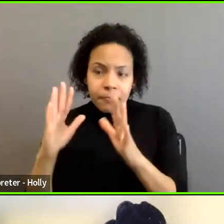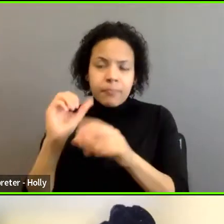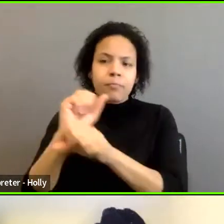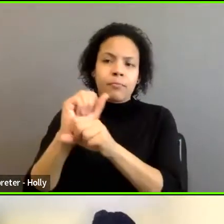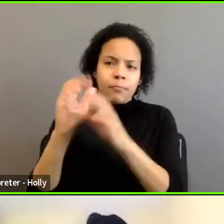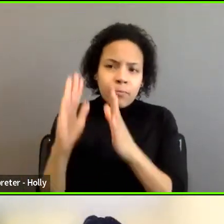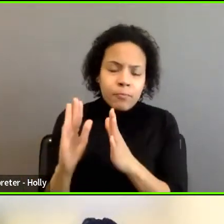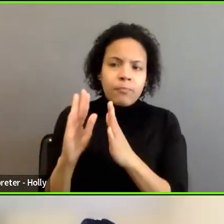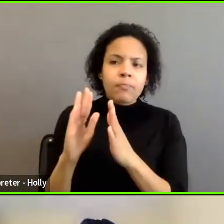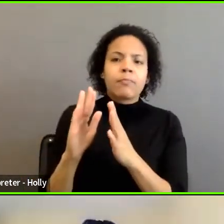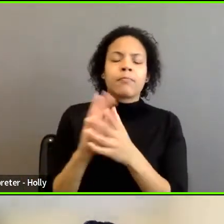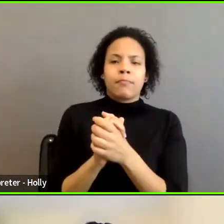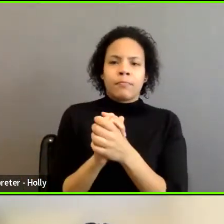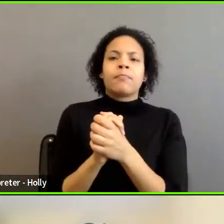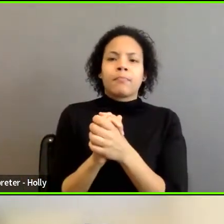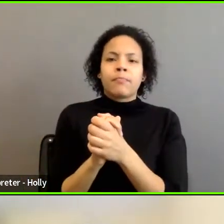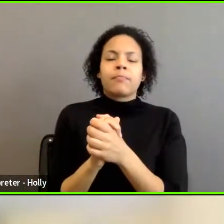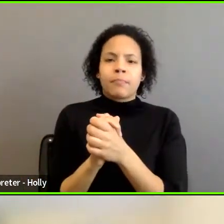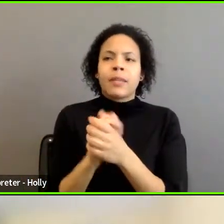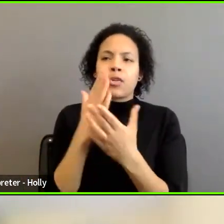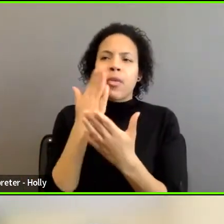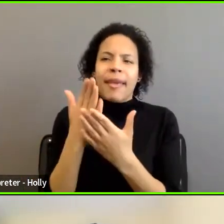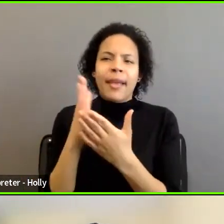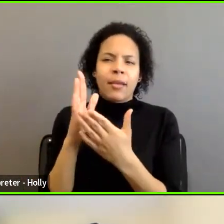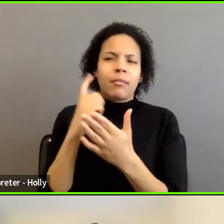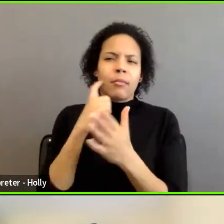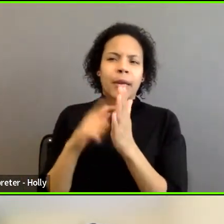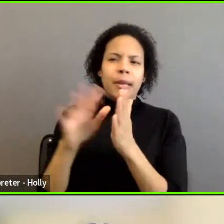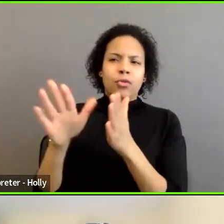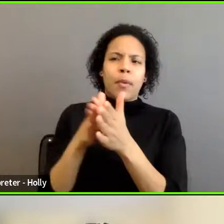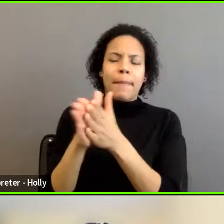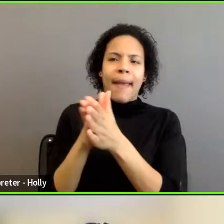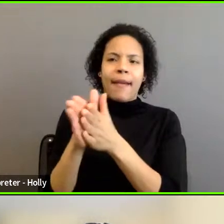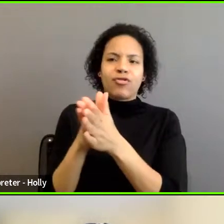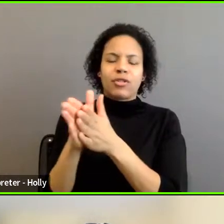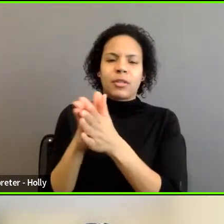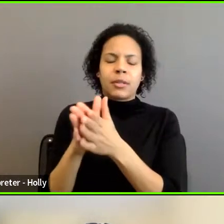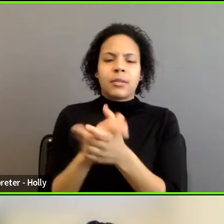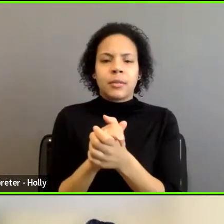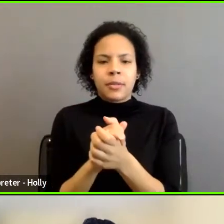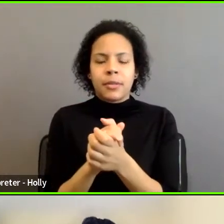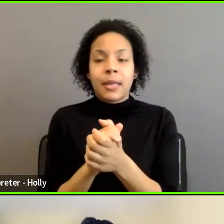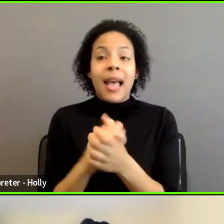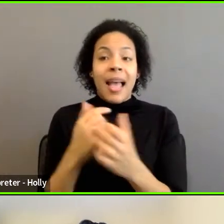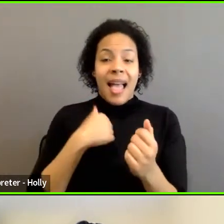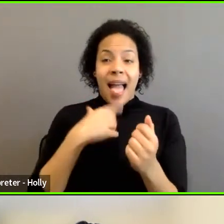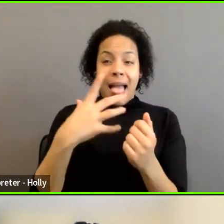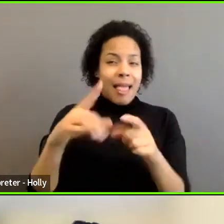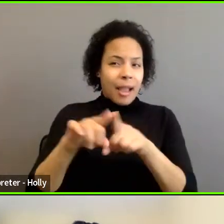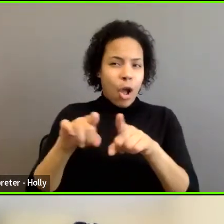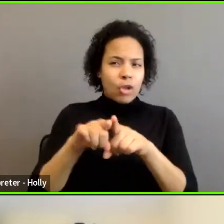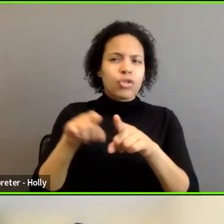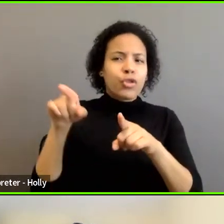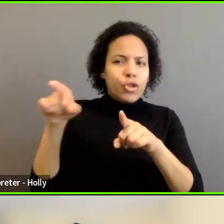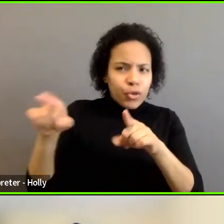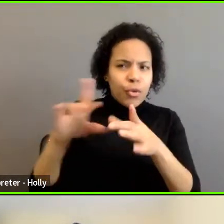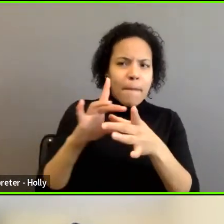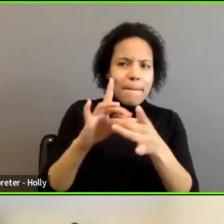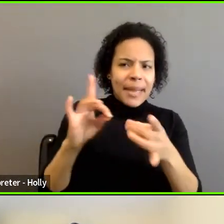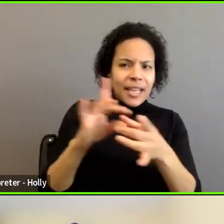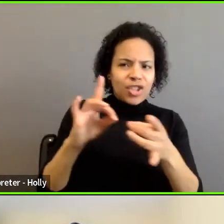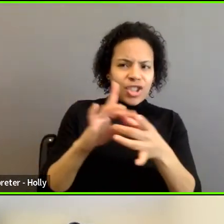the areas that really impassioned. I like the fact that you also highlight within the historical perspective,